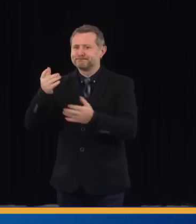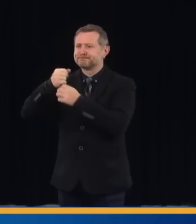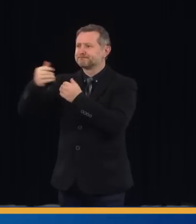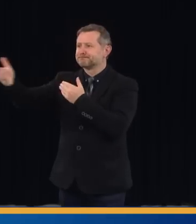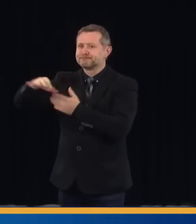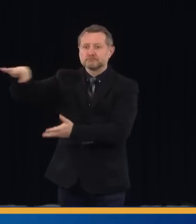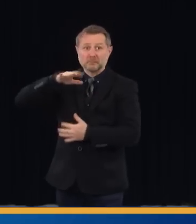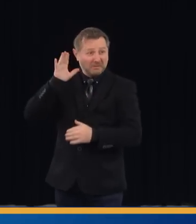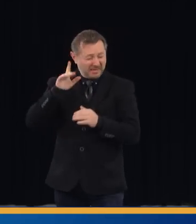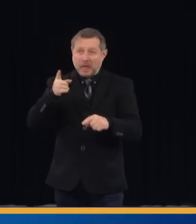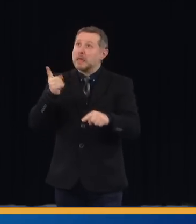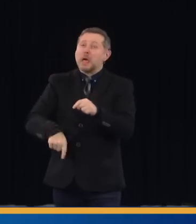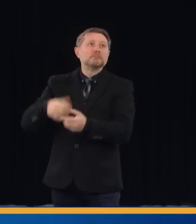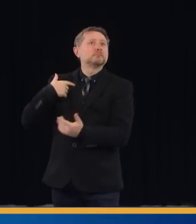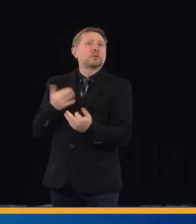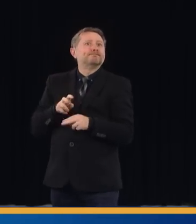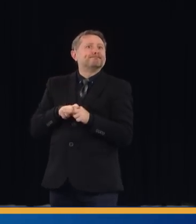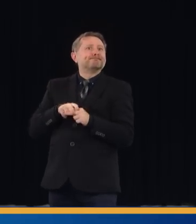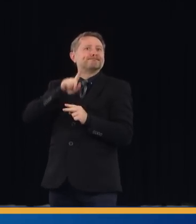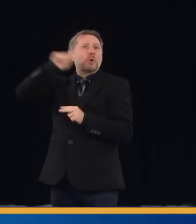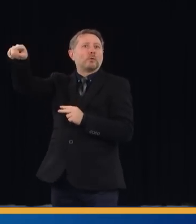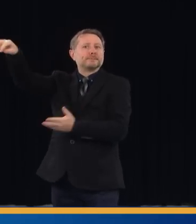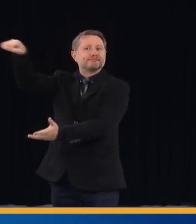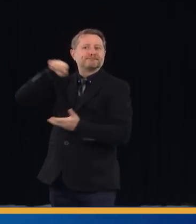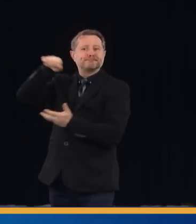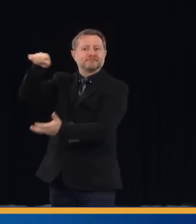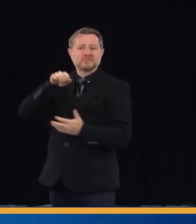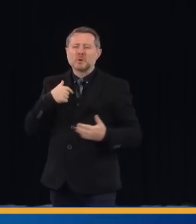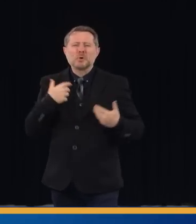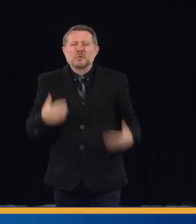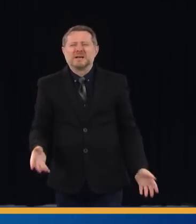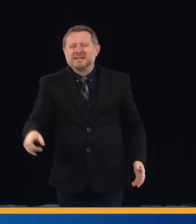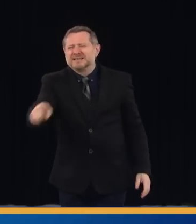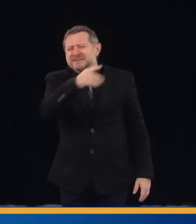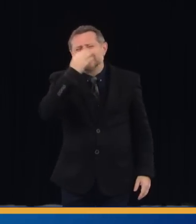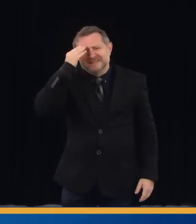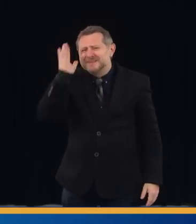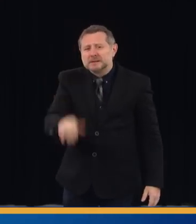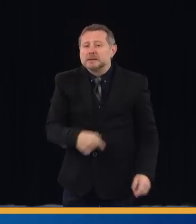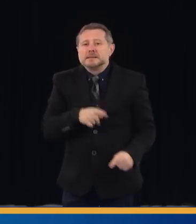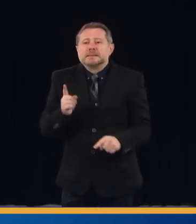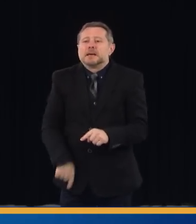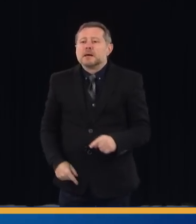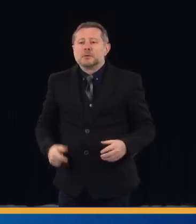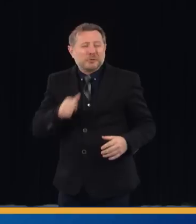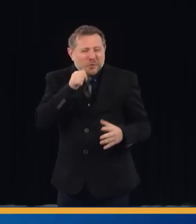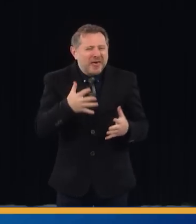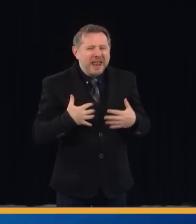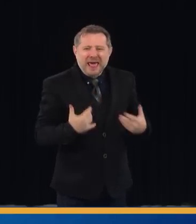That's not who we are. It's not even a mental health issue.